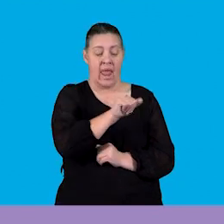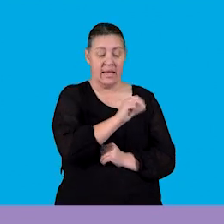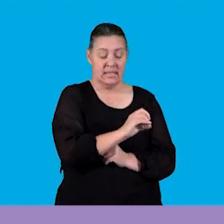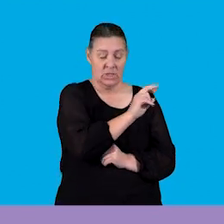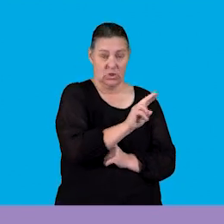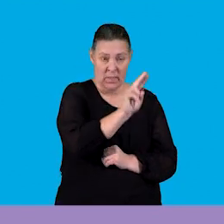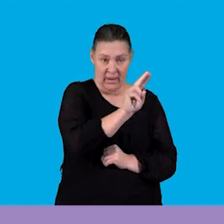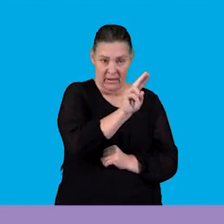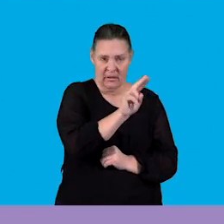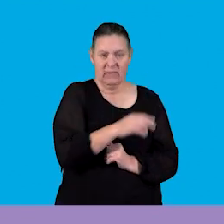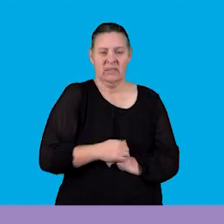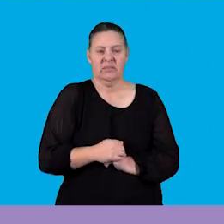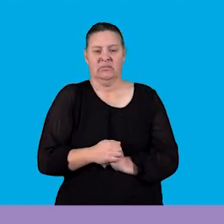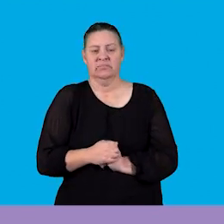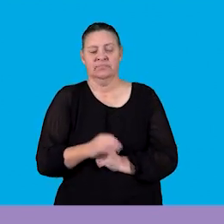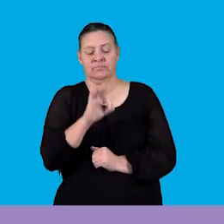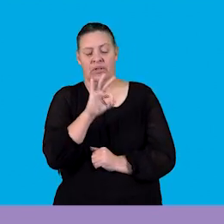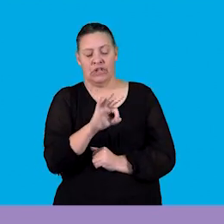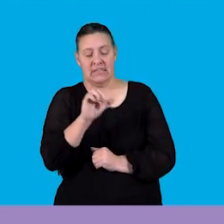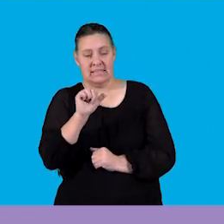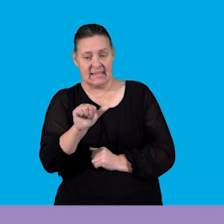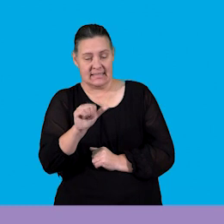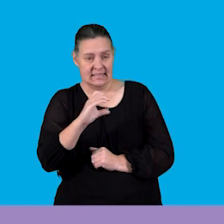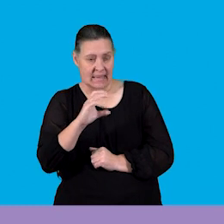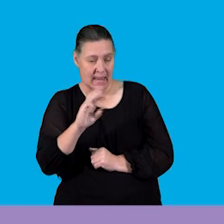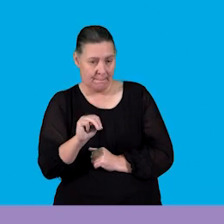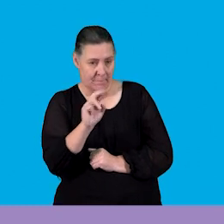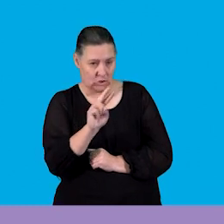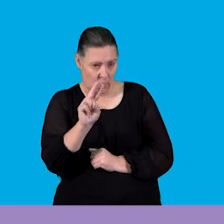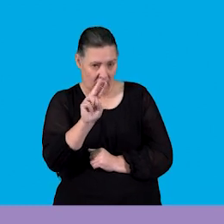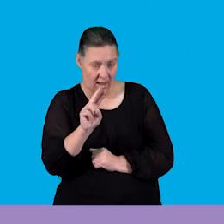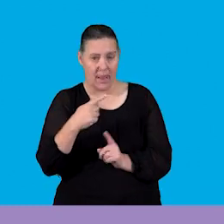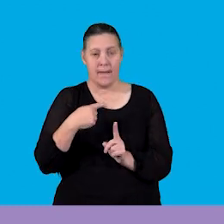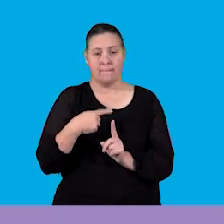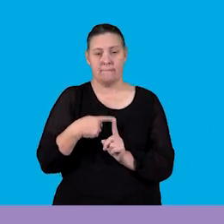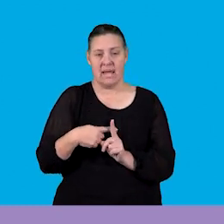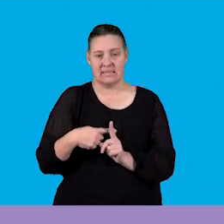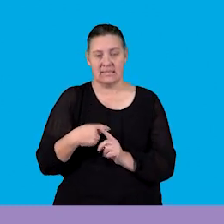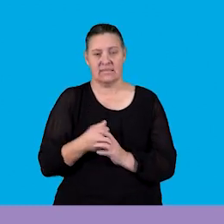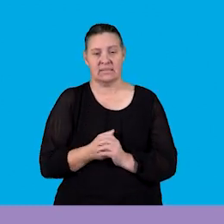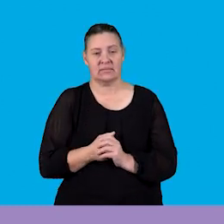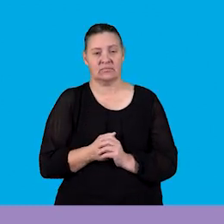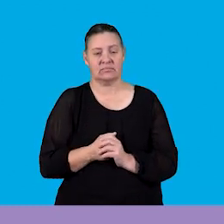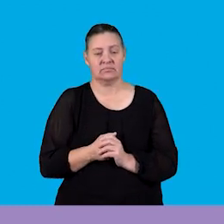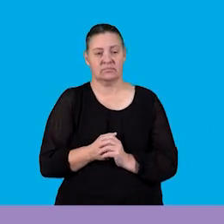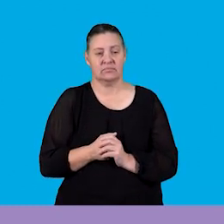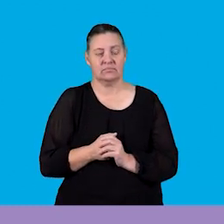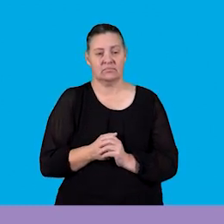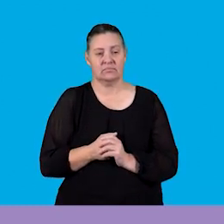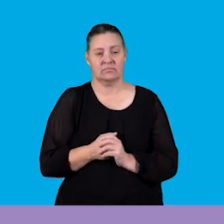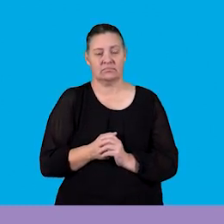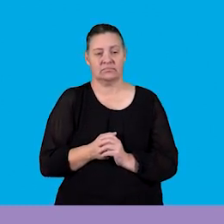for BC. So AC squared is equals to 36 centimeters squared. That